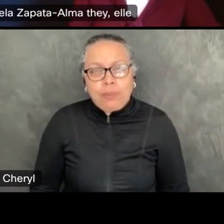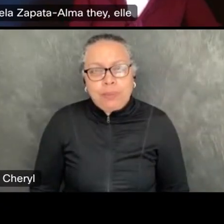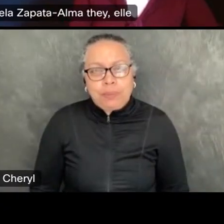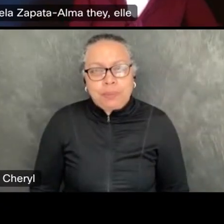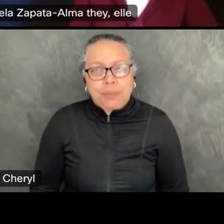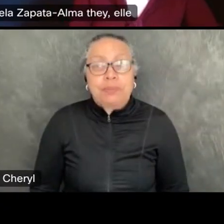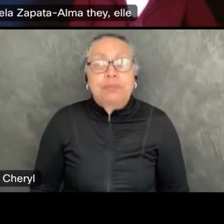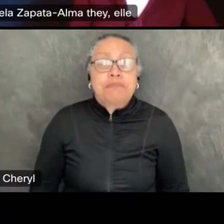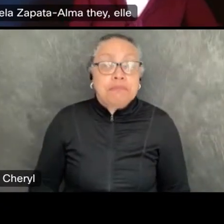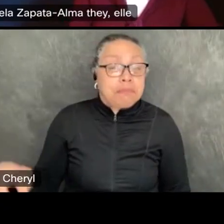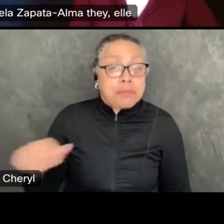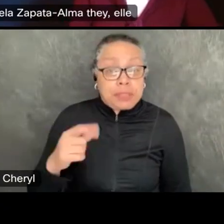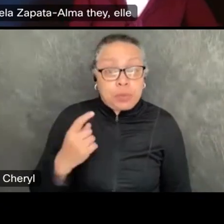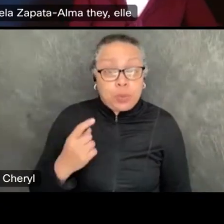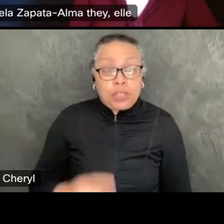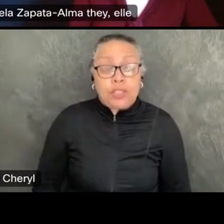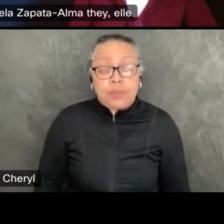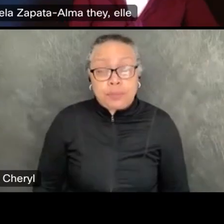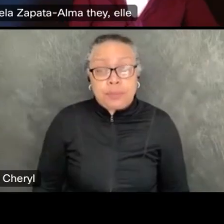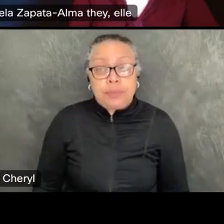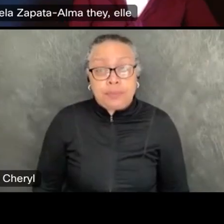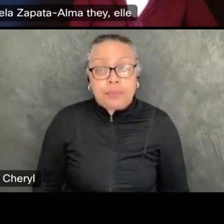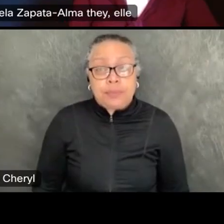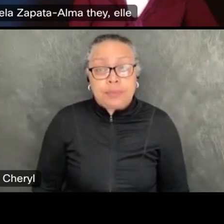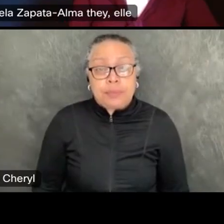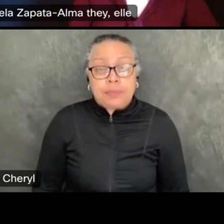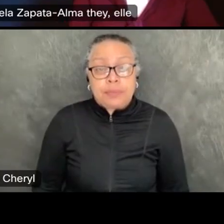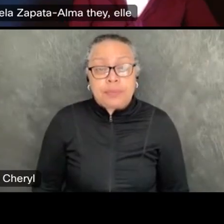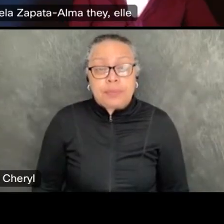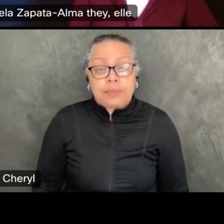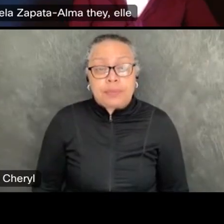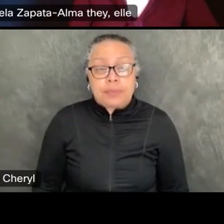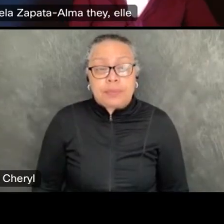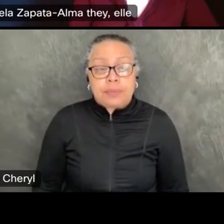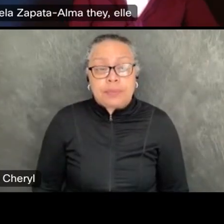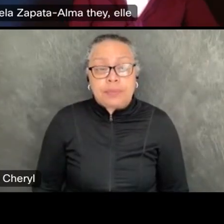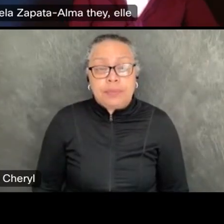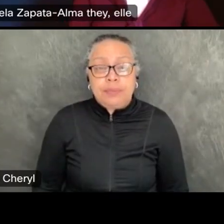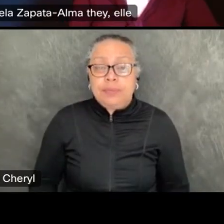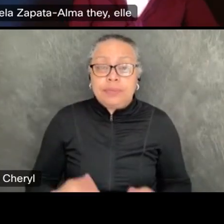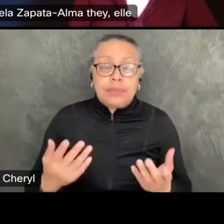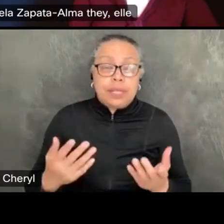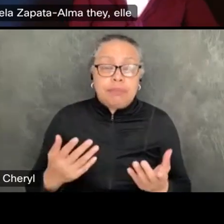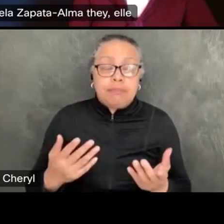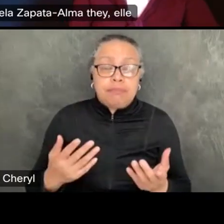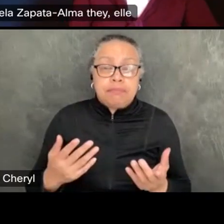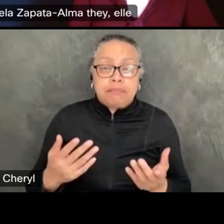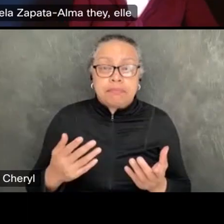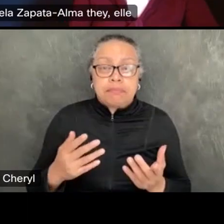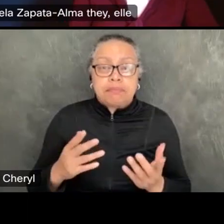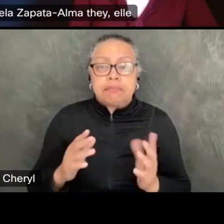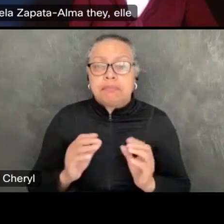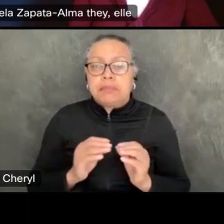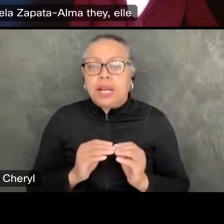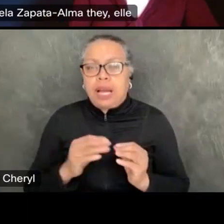Another question we have is it comes in the form of a little more information, so I'll go to